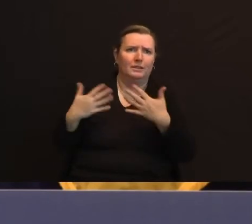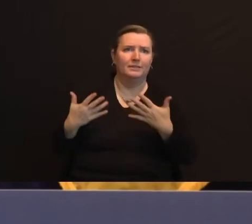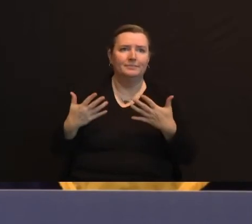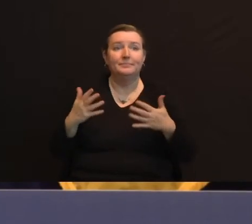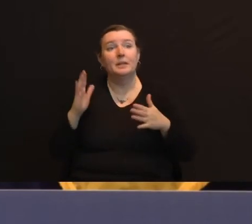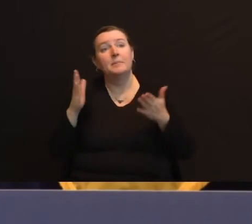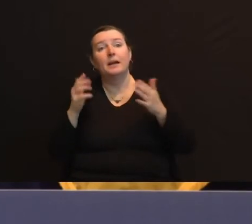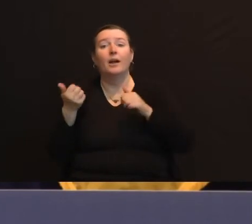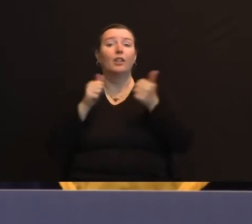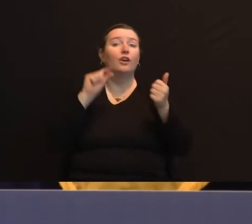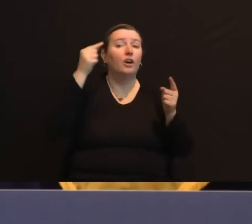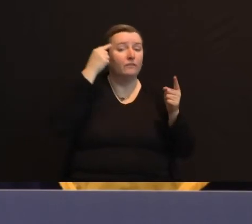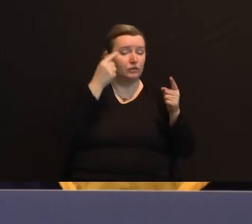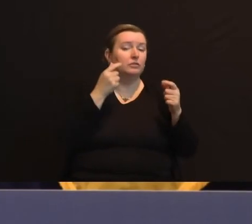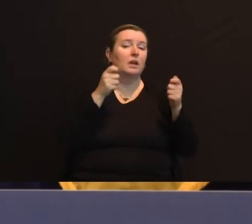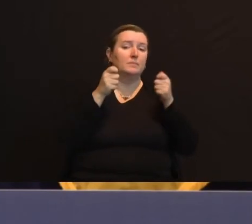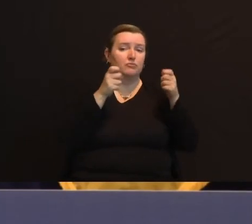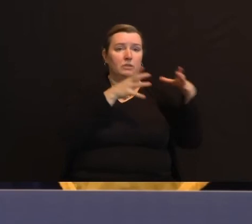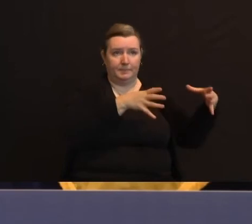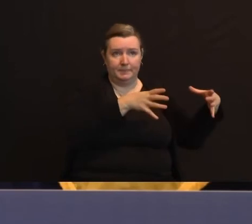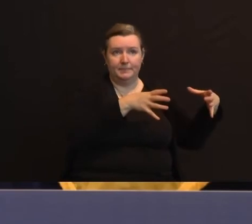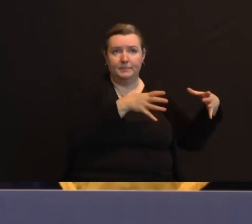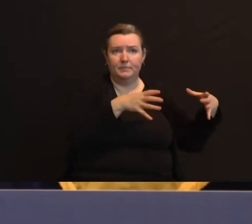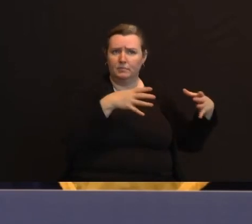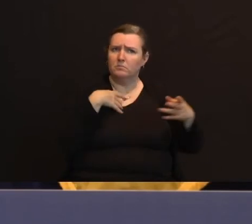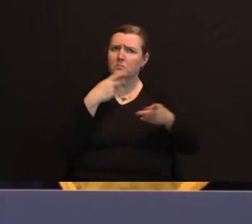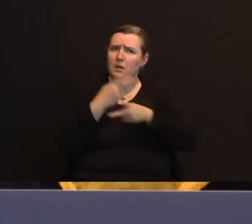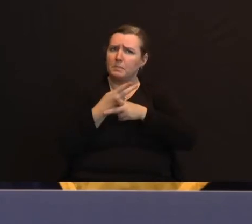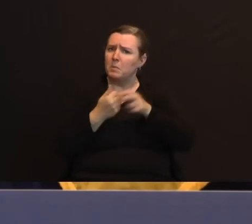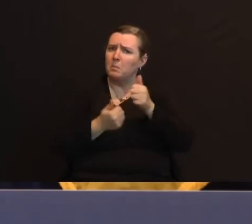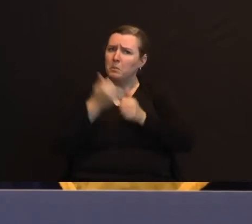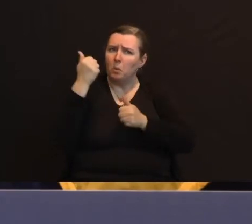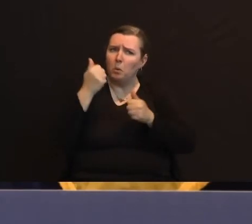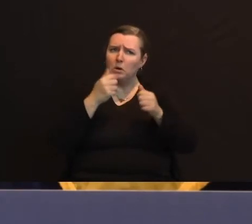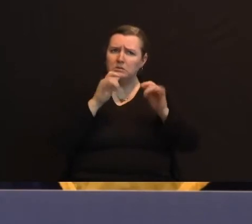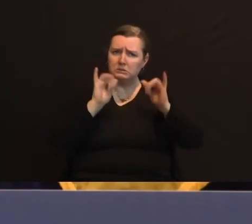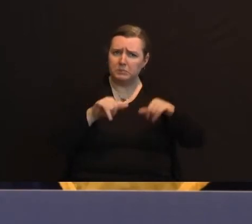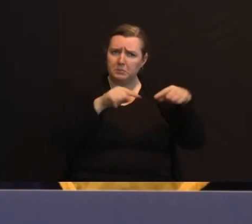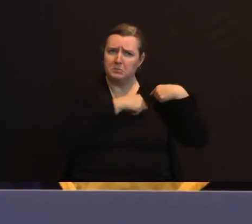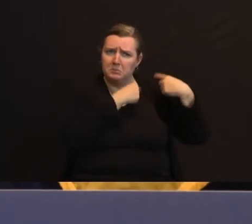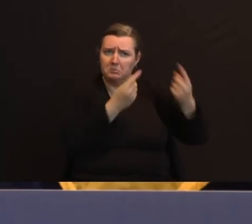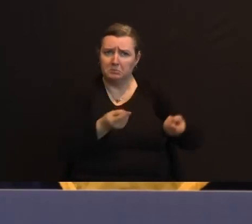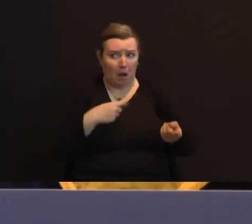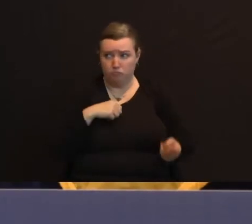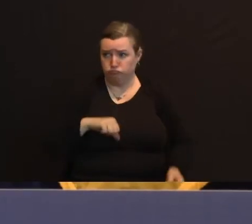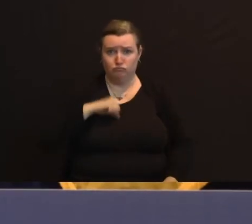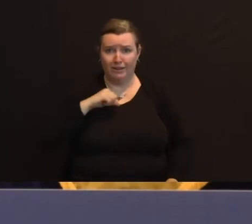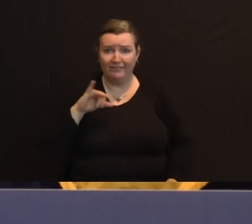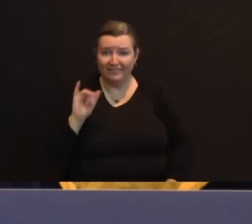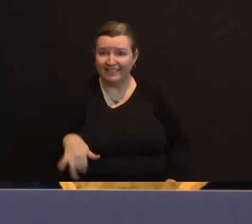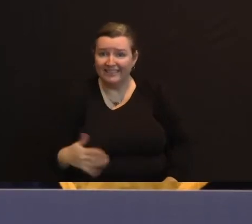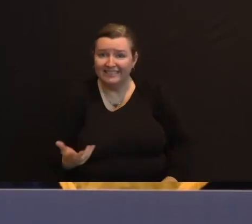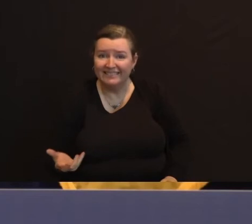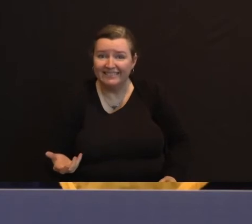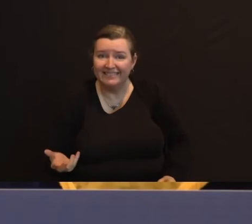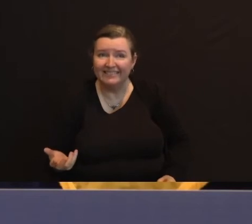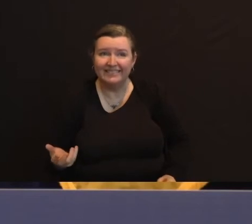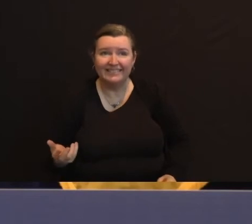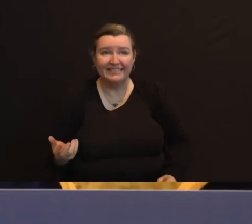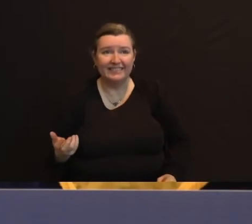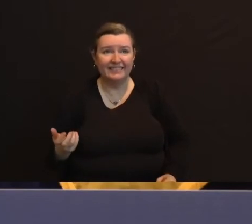almost 3 years in, we've overwhelmingly kept the team in place, and I'm incredibly proud of that. Not opposed to unionizing.